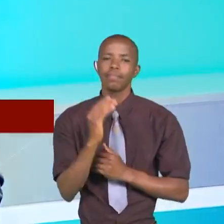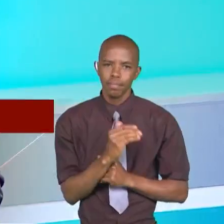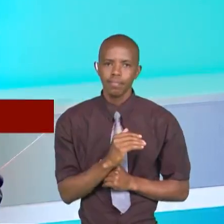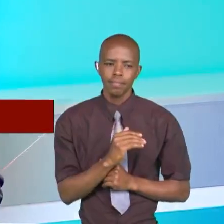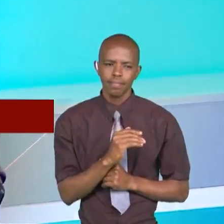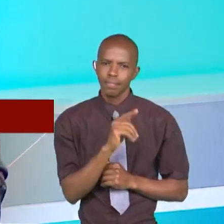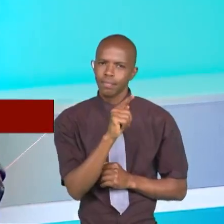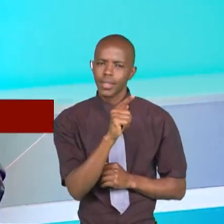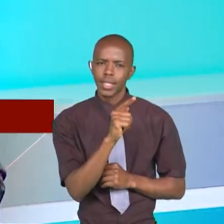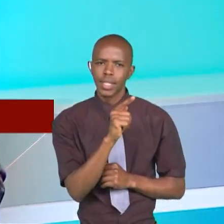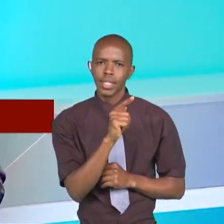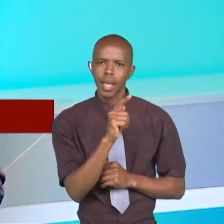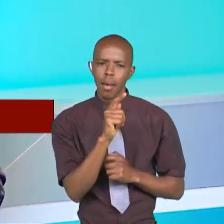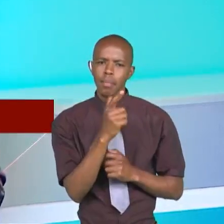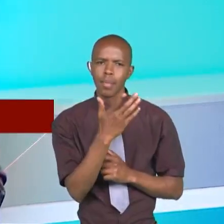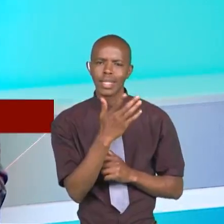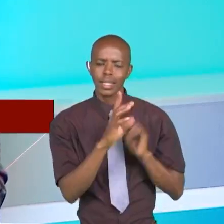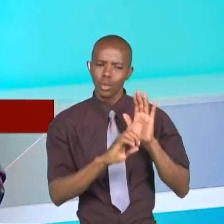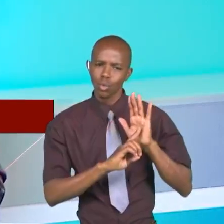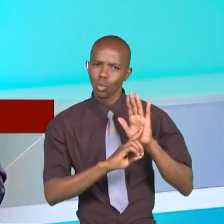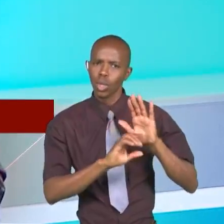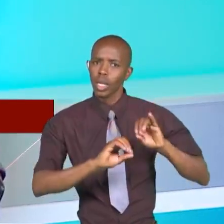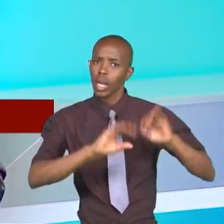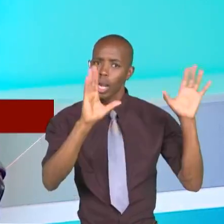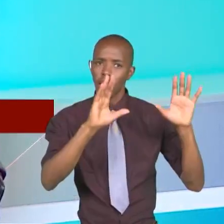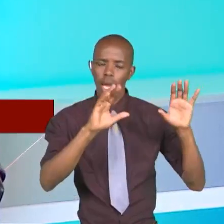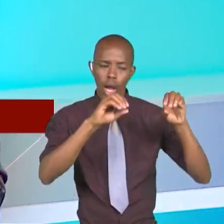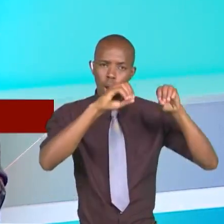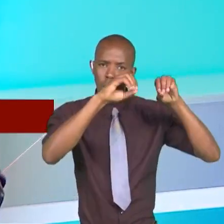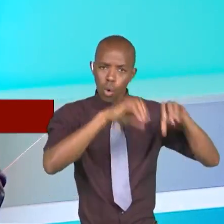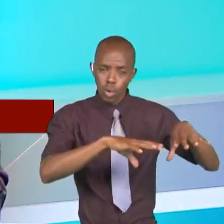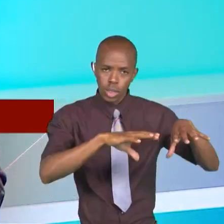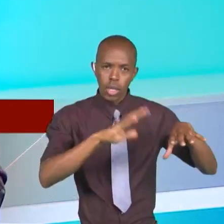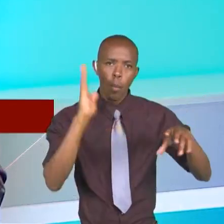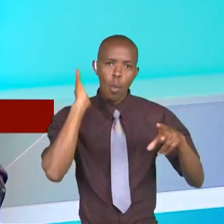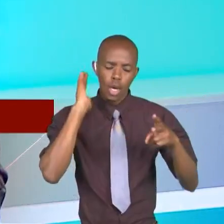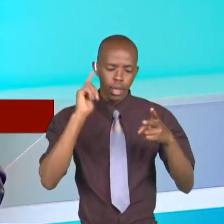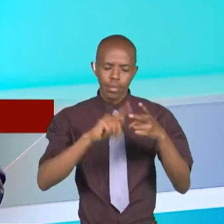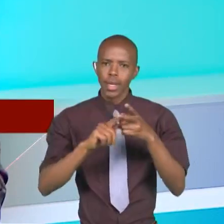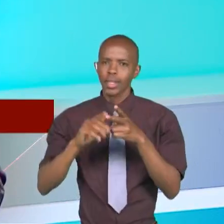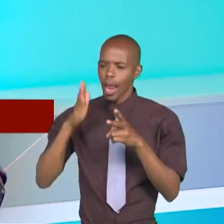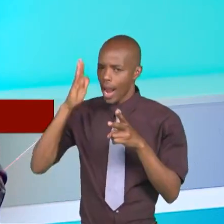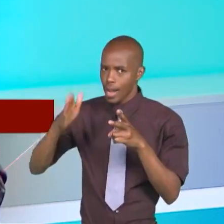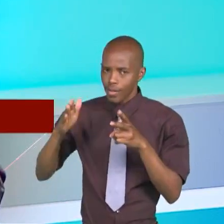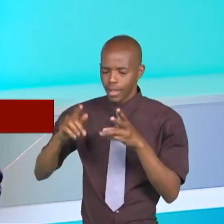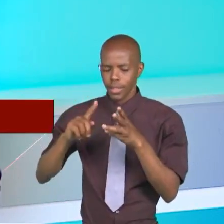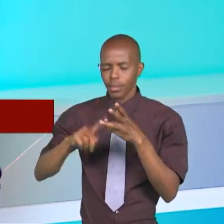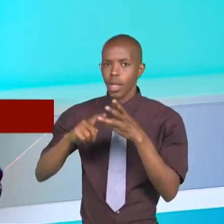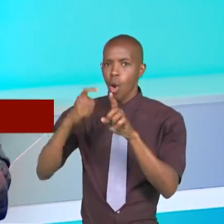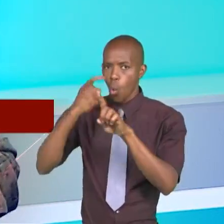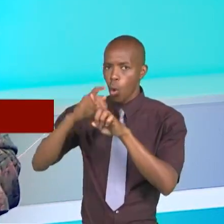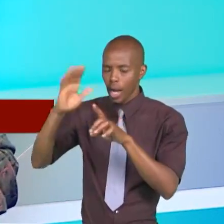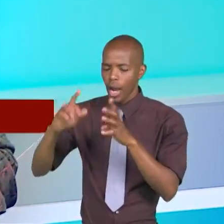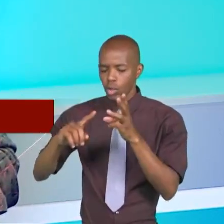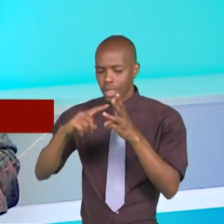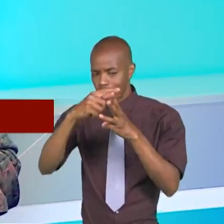this was out of protest. And let me tell you, losing Bonanga, losing Naivasha, and losing MSAMBWENI, was a